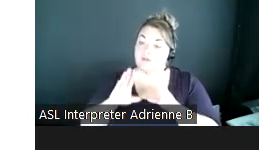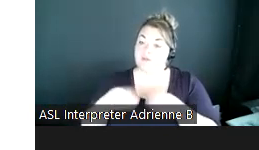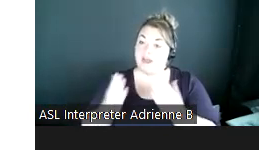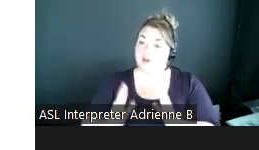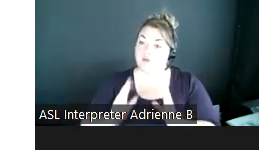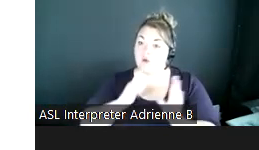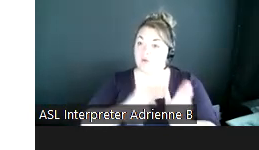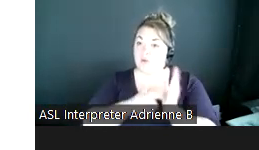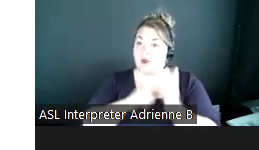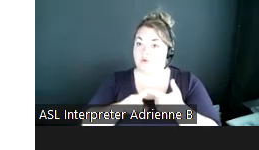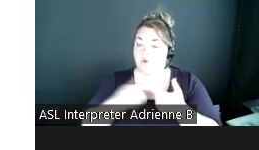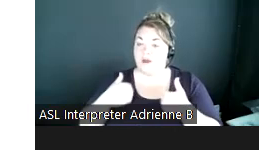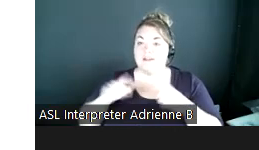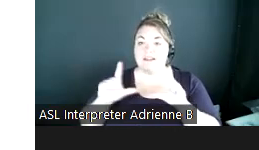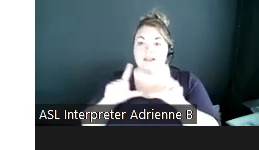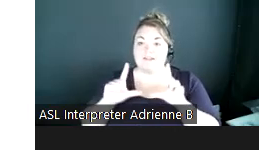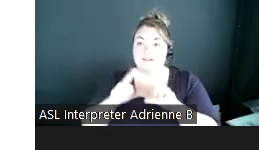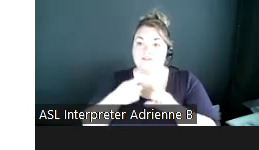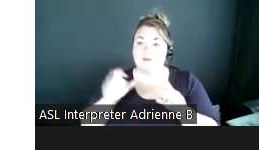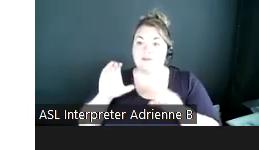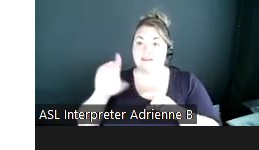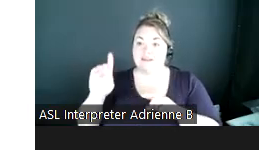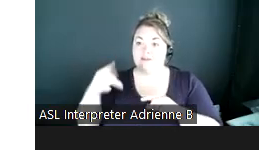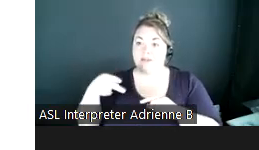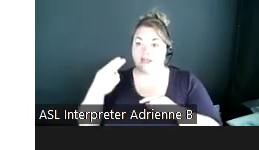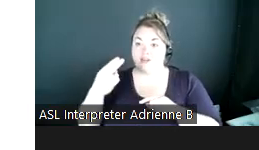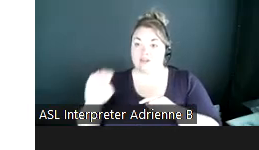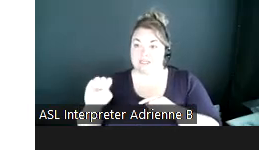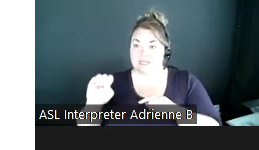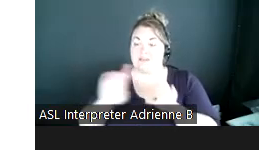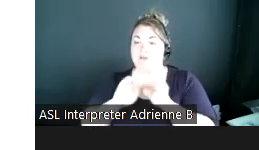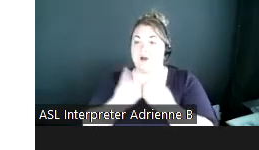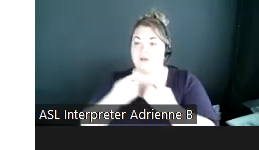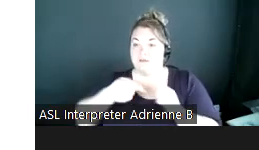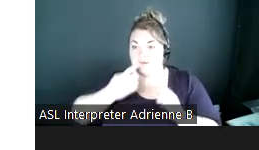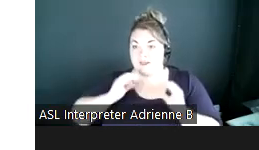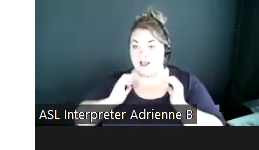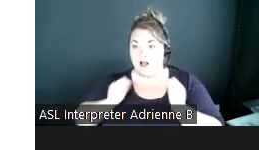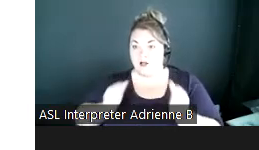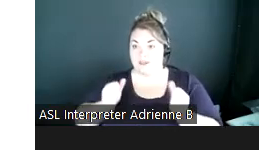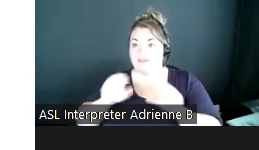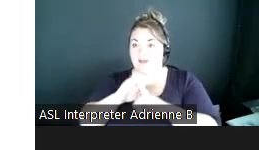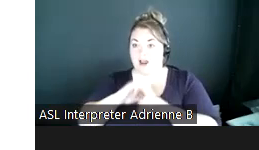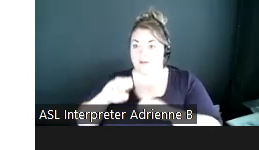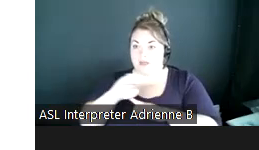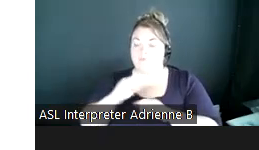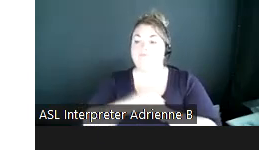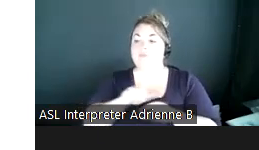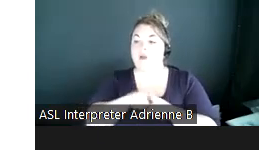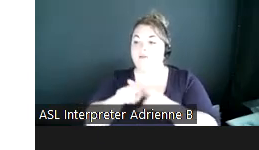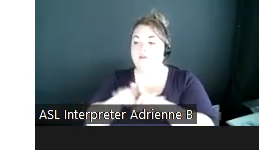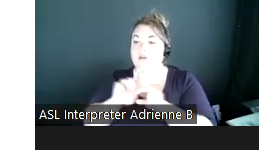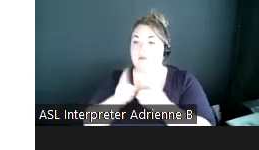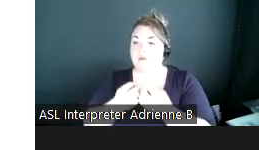required to hold licenses from CDPHE, the Department of Public Health and Environment, also the Department of